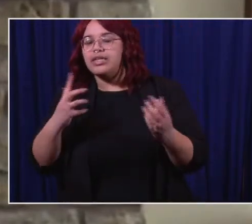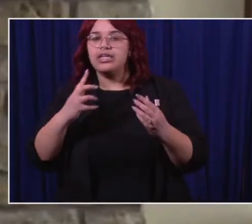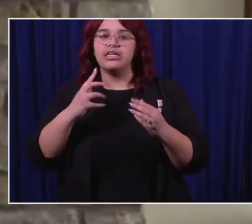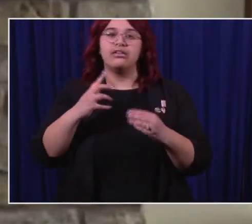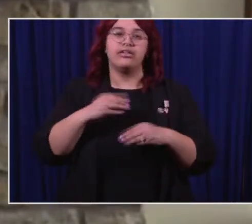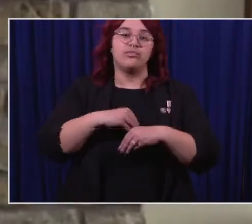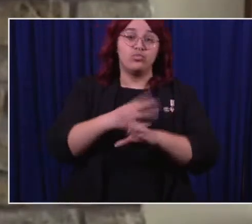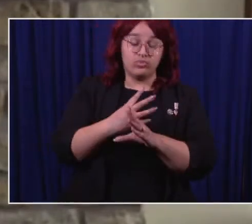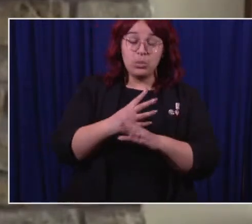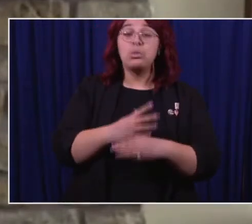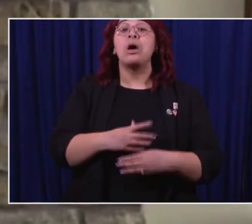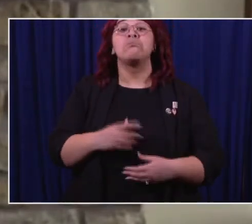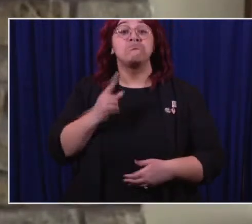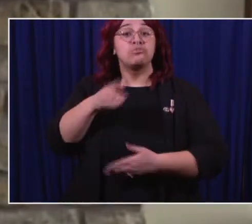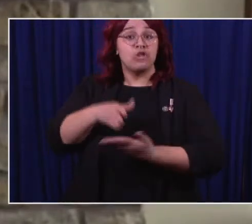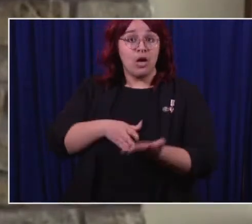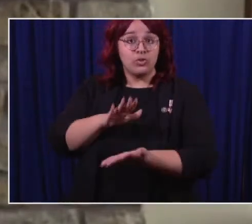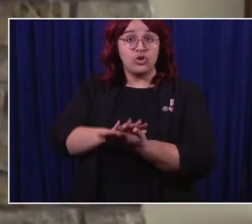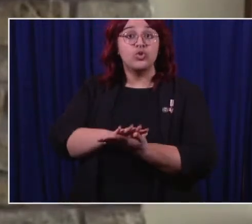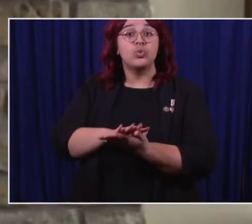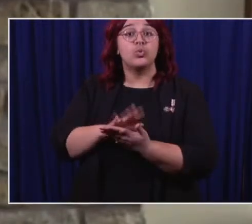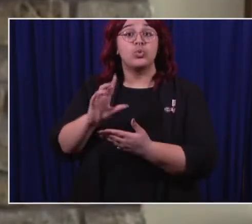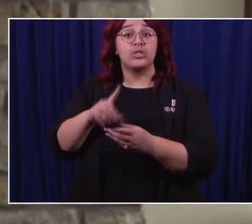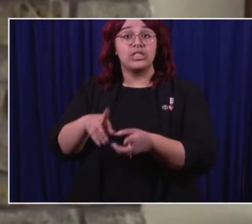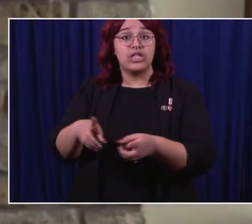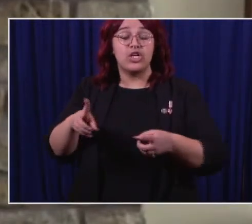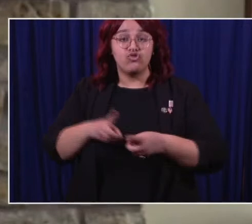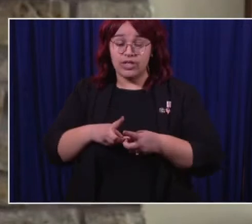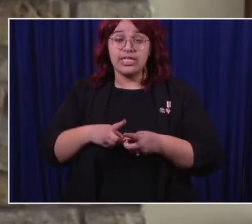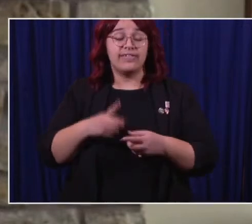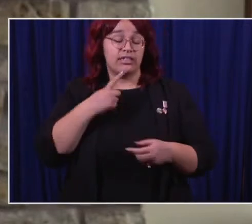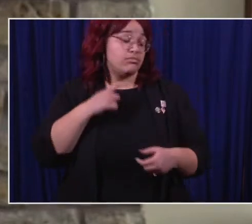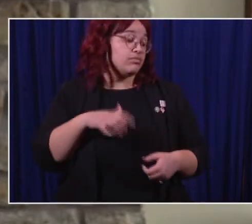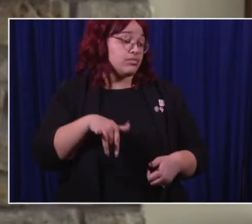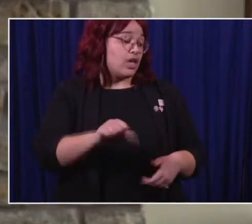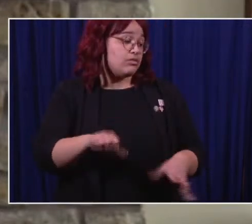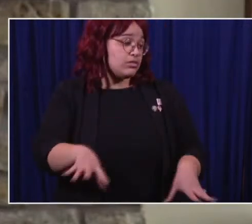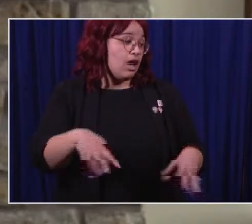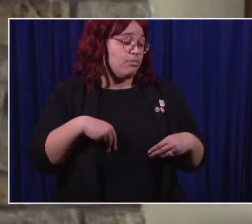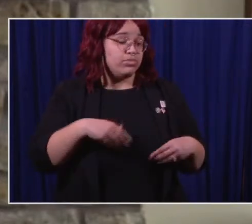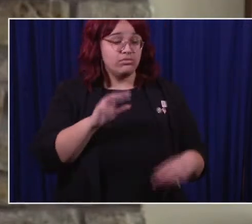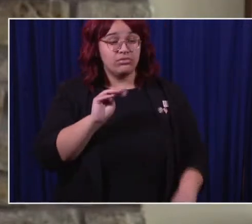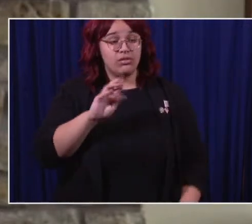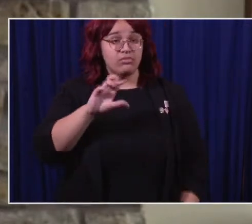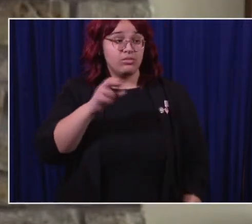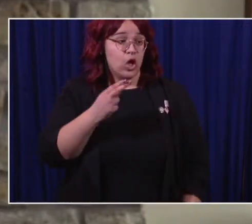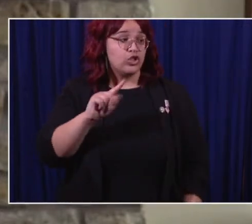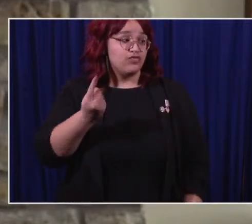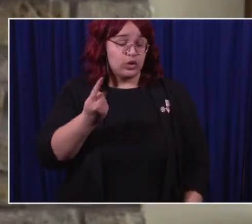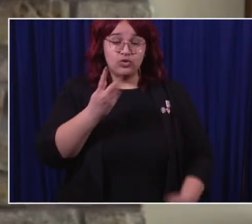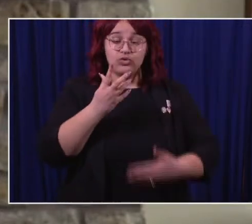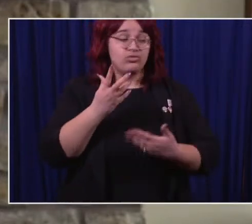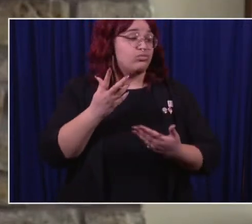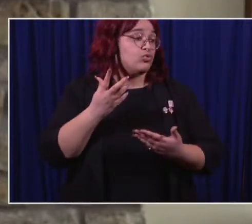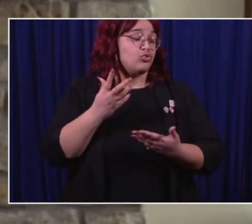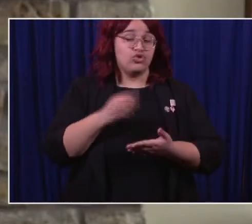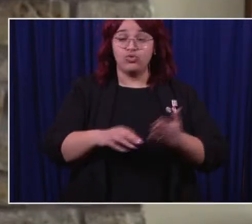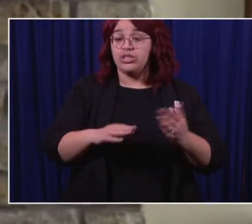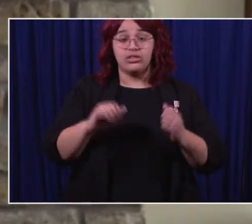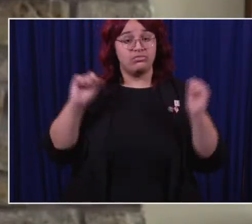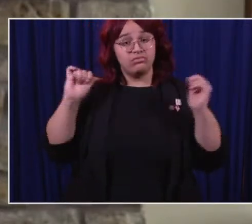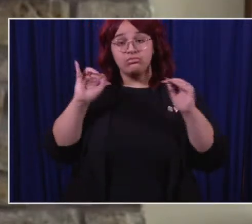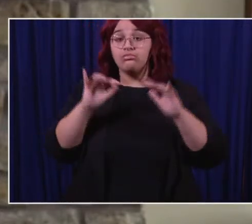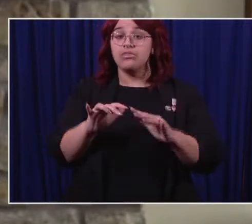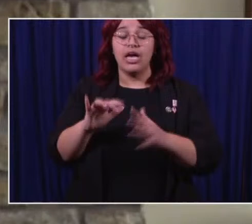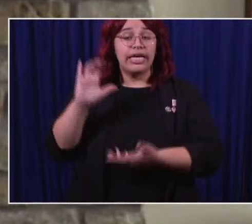fact start March 1. And some, have said, well, we can't quite make that. So I would simply urge any school in the state, do everything you